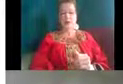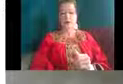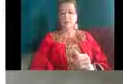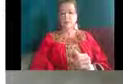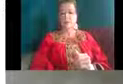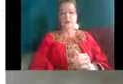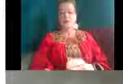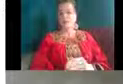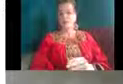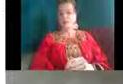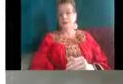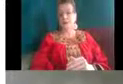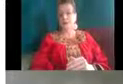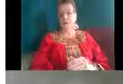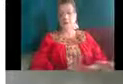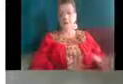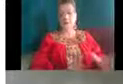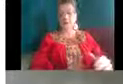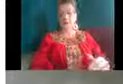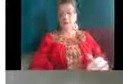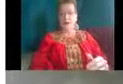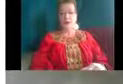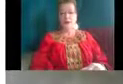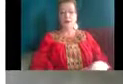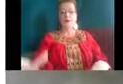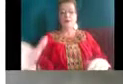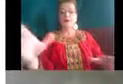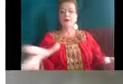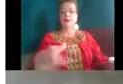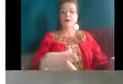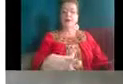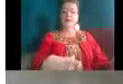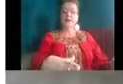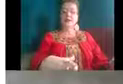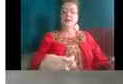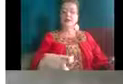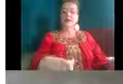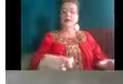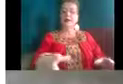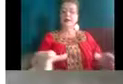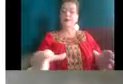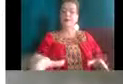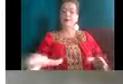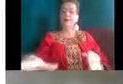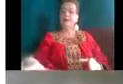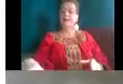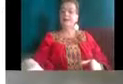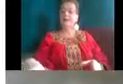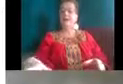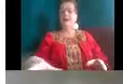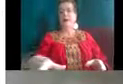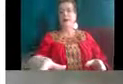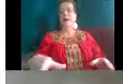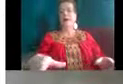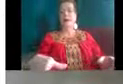but it's a much smaller screen the echo products now come in five eight and ten